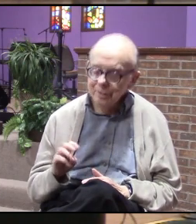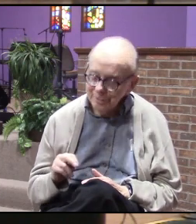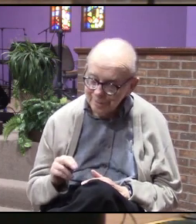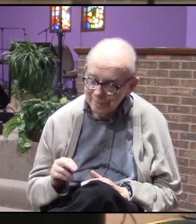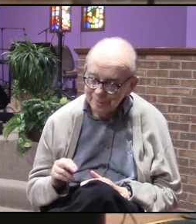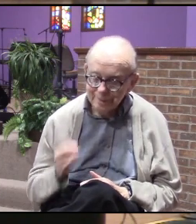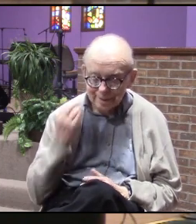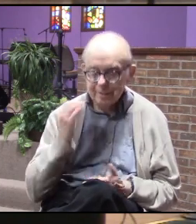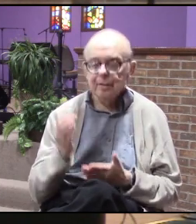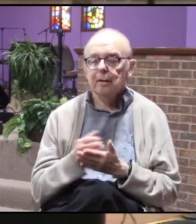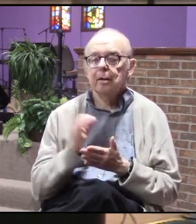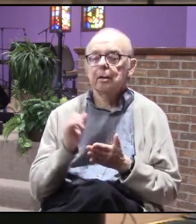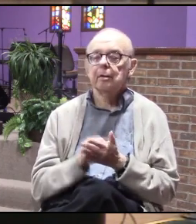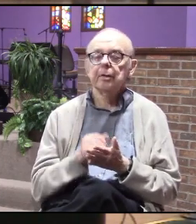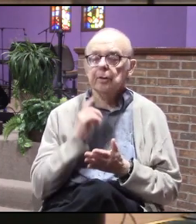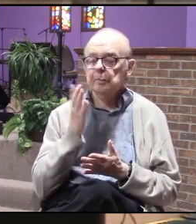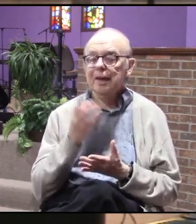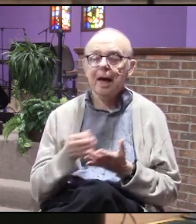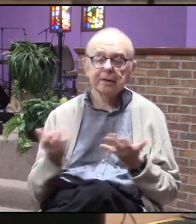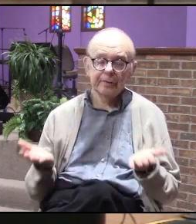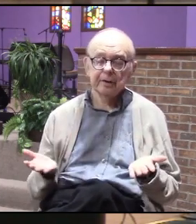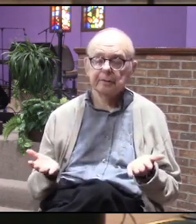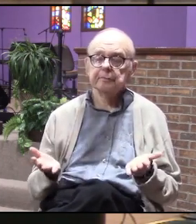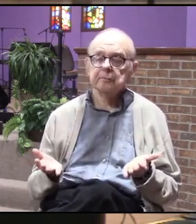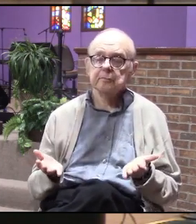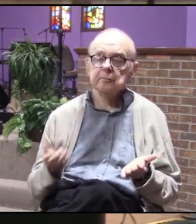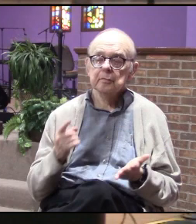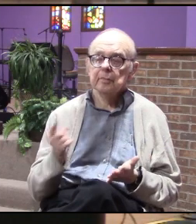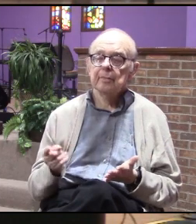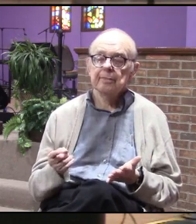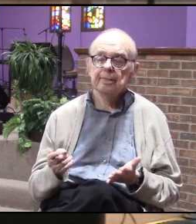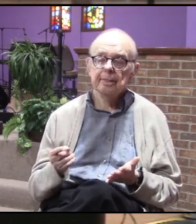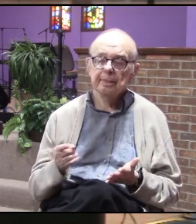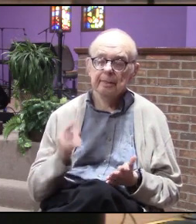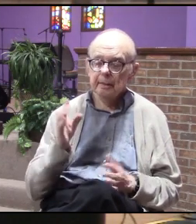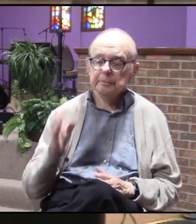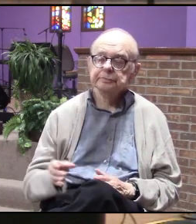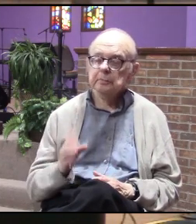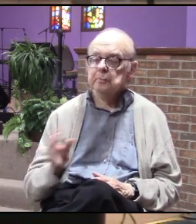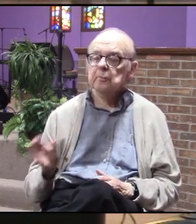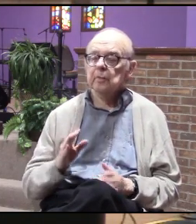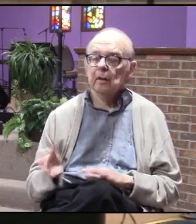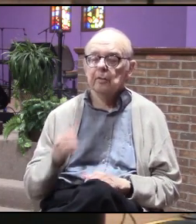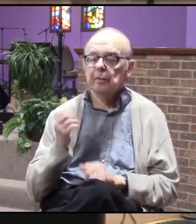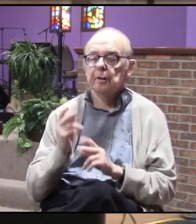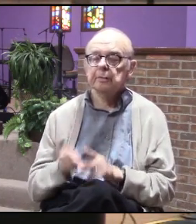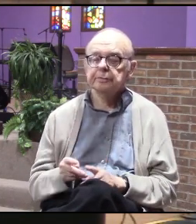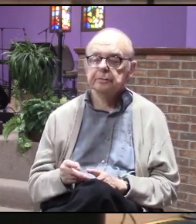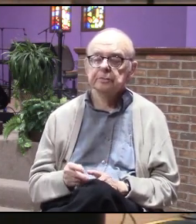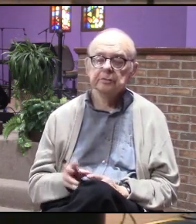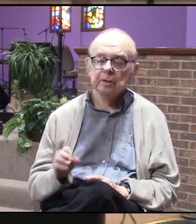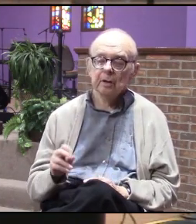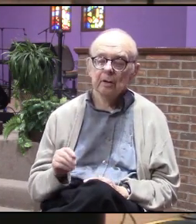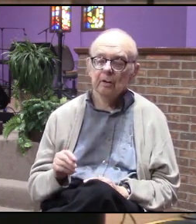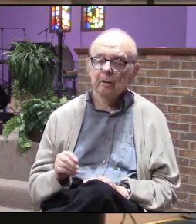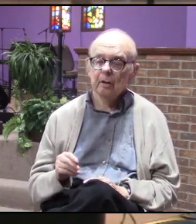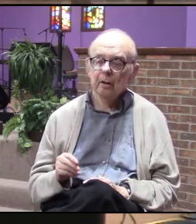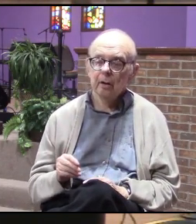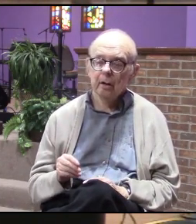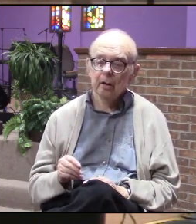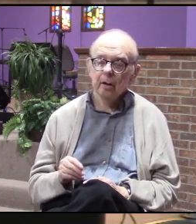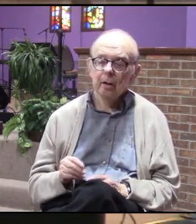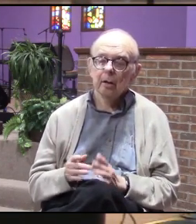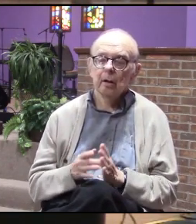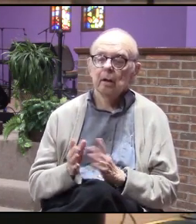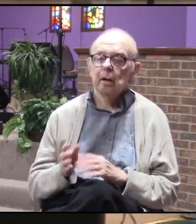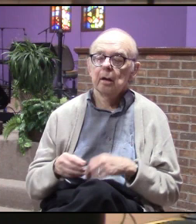If you deserved it, you'd be out of here. You would have been on the cross dying for everybody. No,